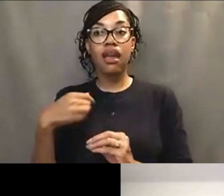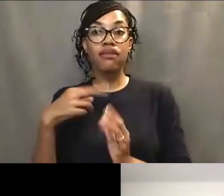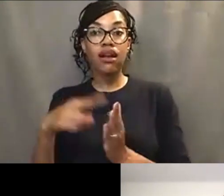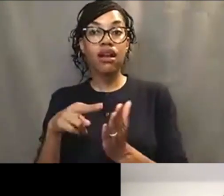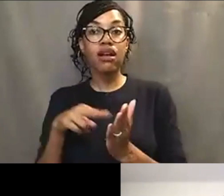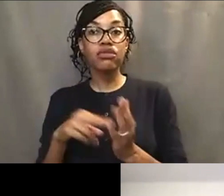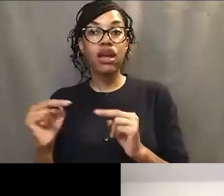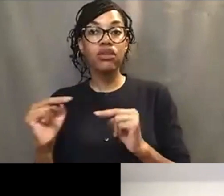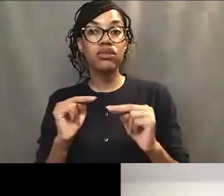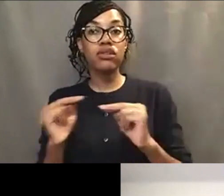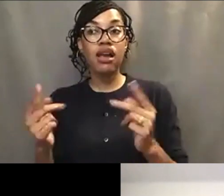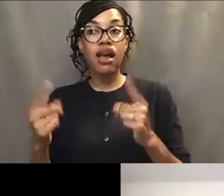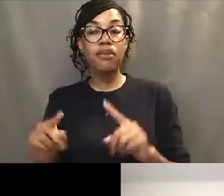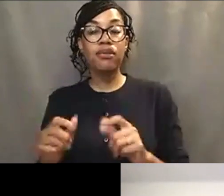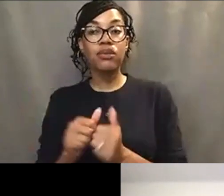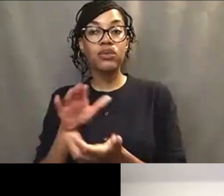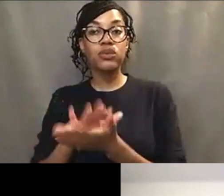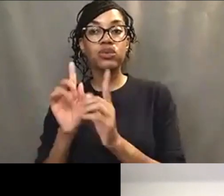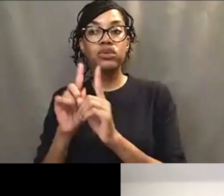the school district.